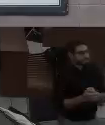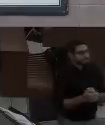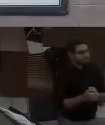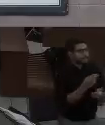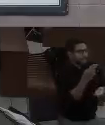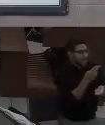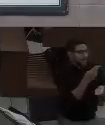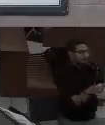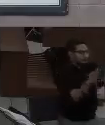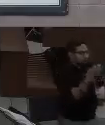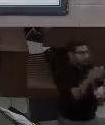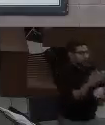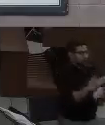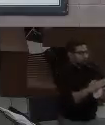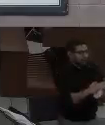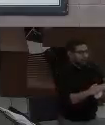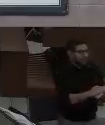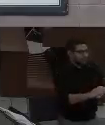heaven,